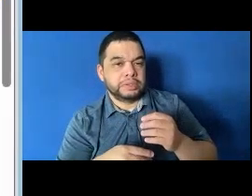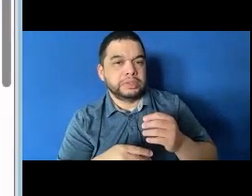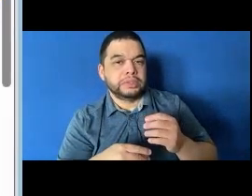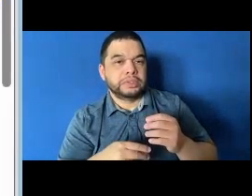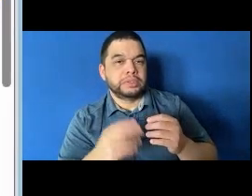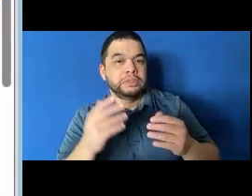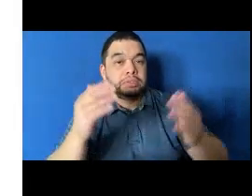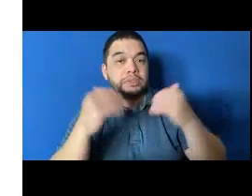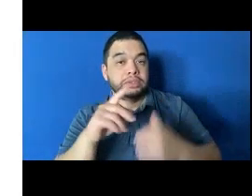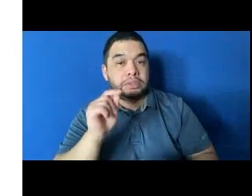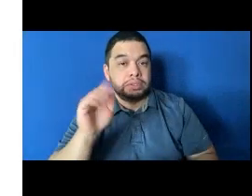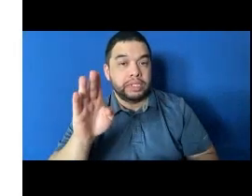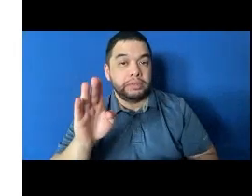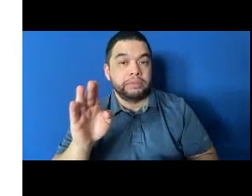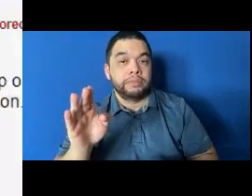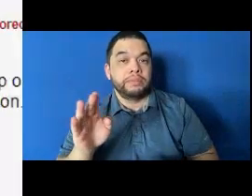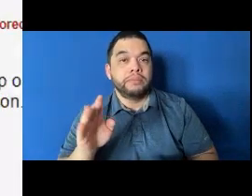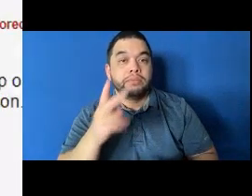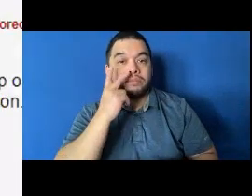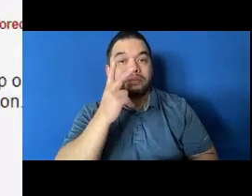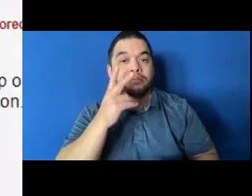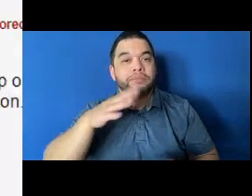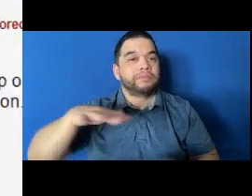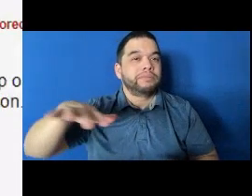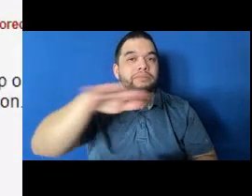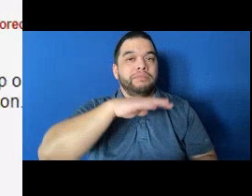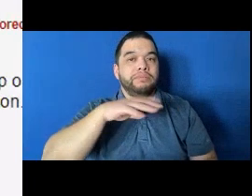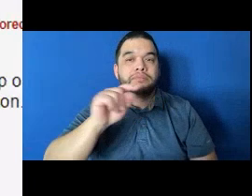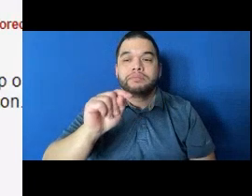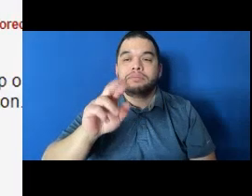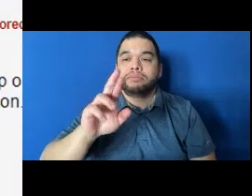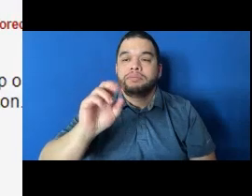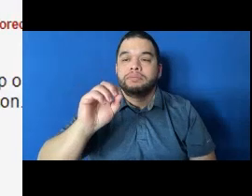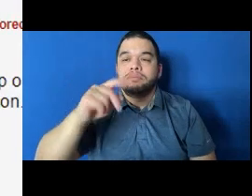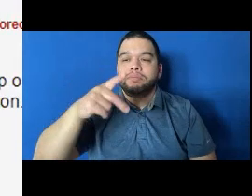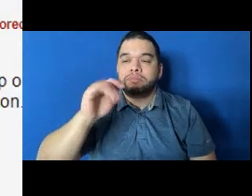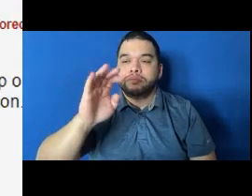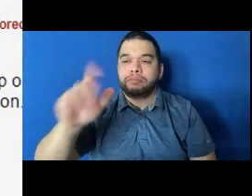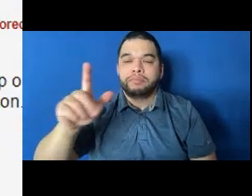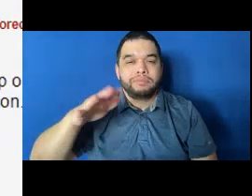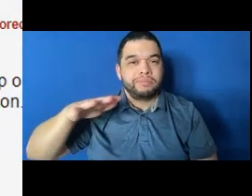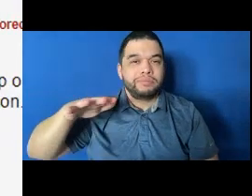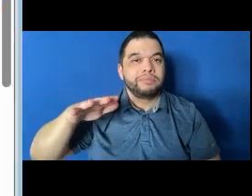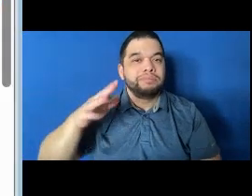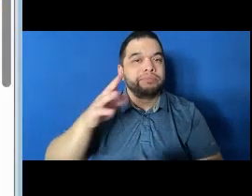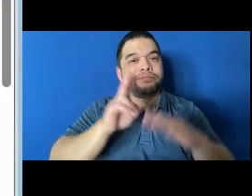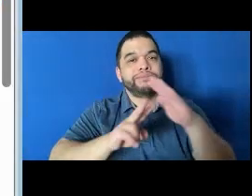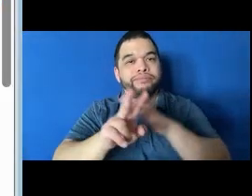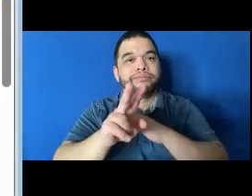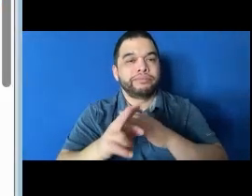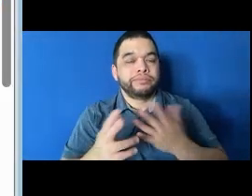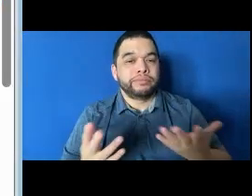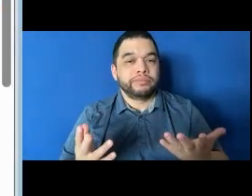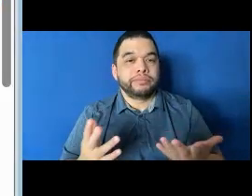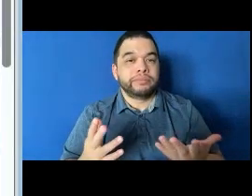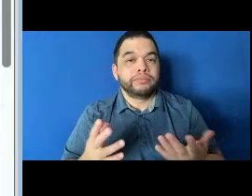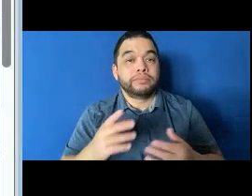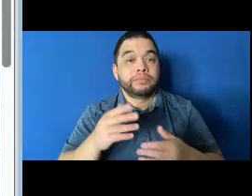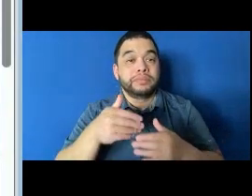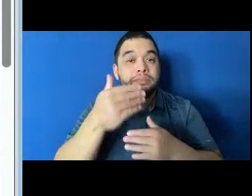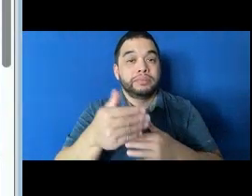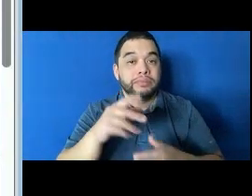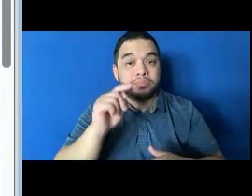next tab is basically, the tropical, since we are in the tropical season,